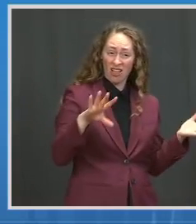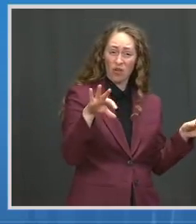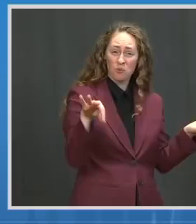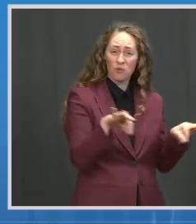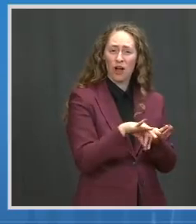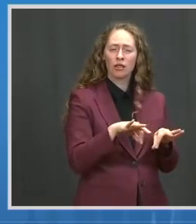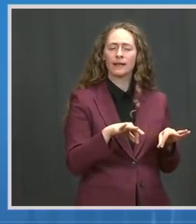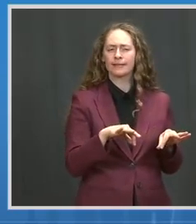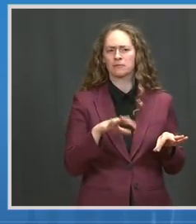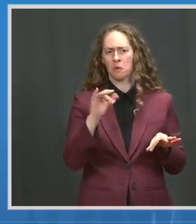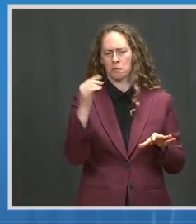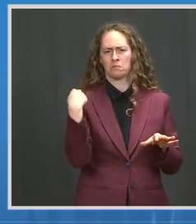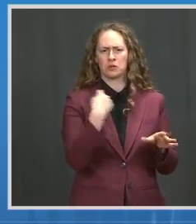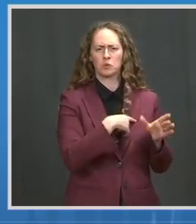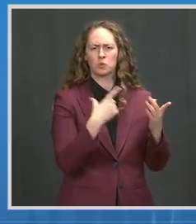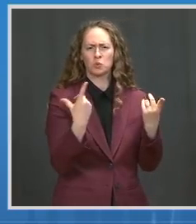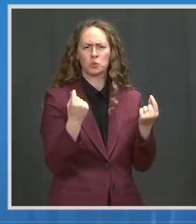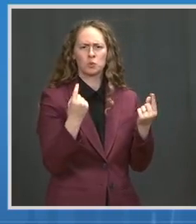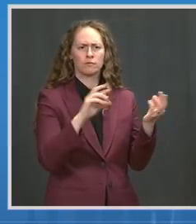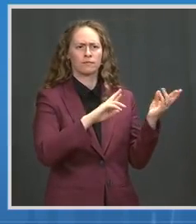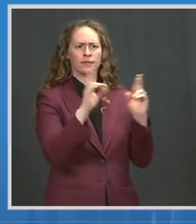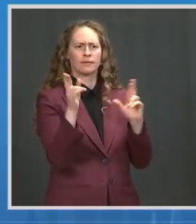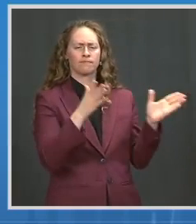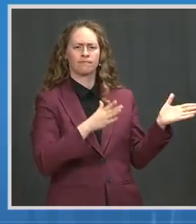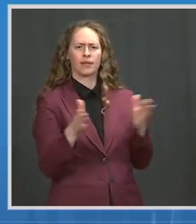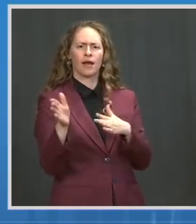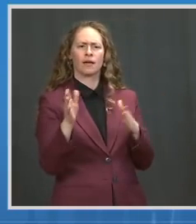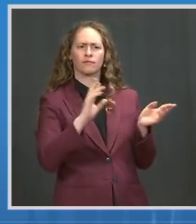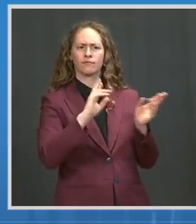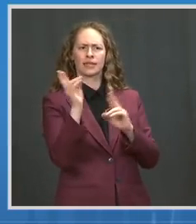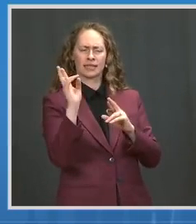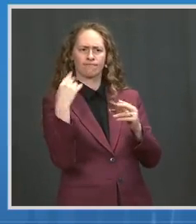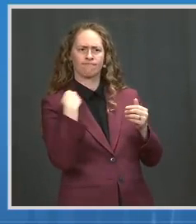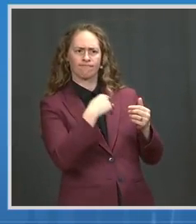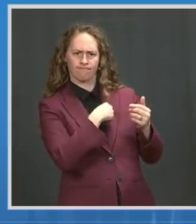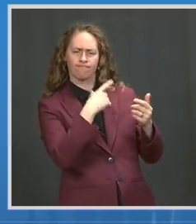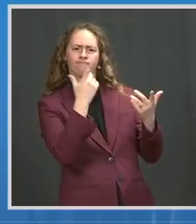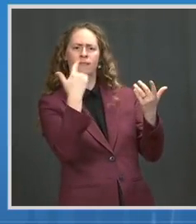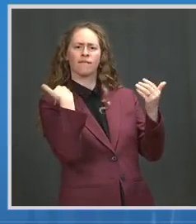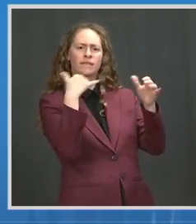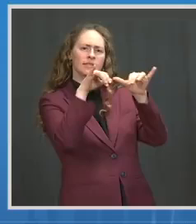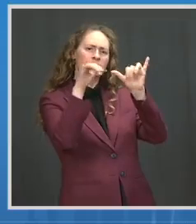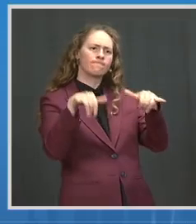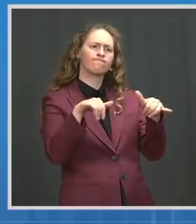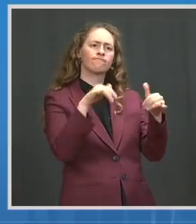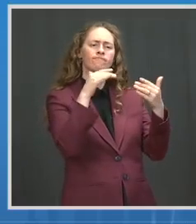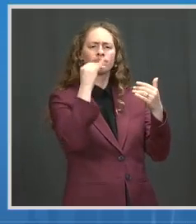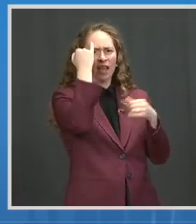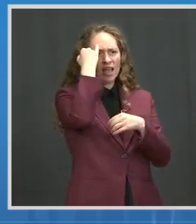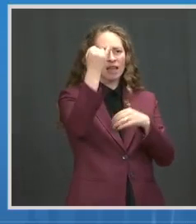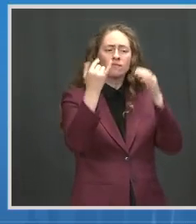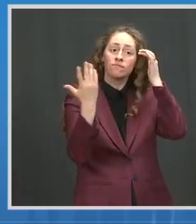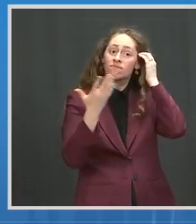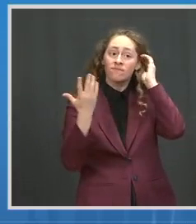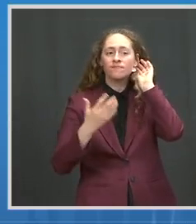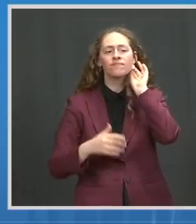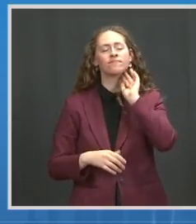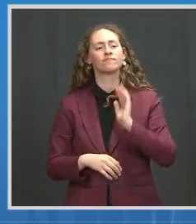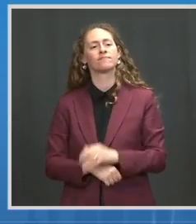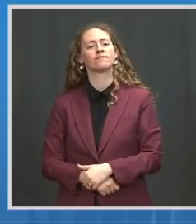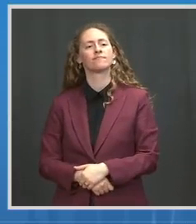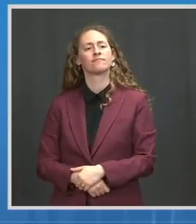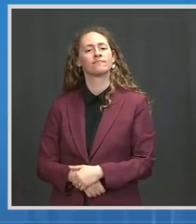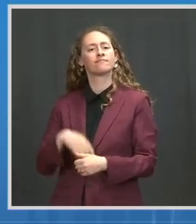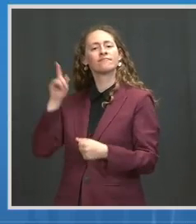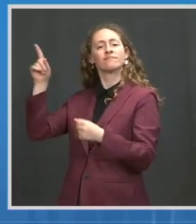of these barriers: paid time off, childcare, and transportation. First, last month, the president announced a tax credit to fully reimburse